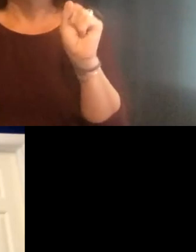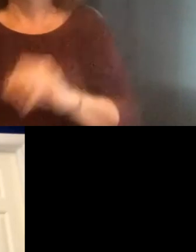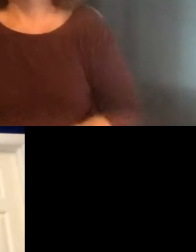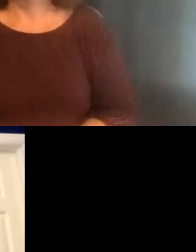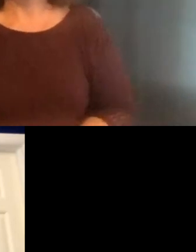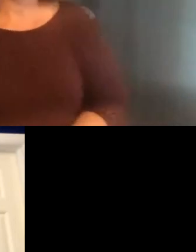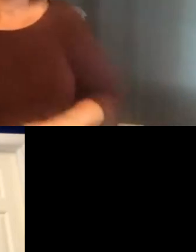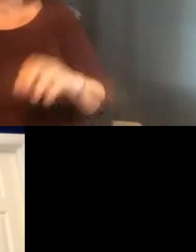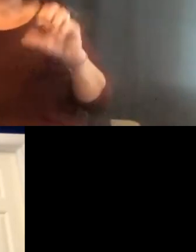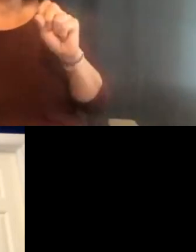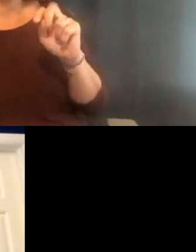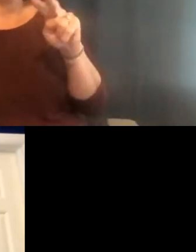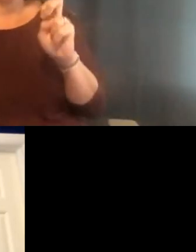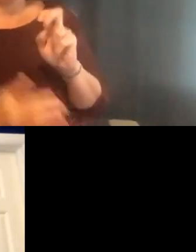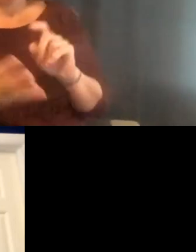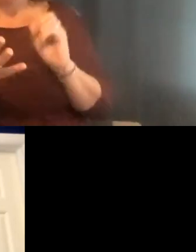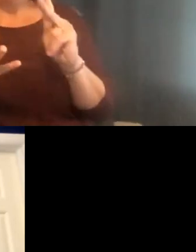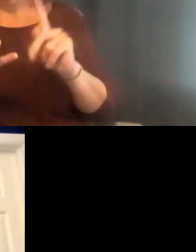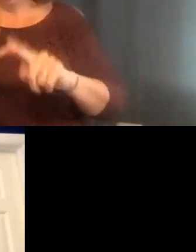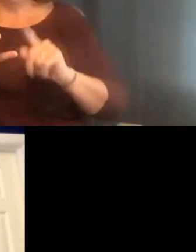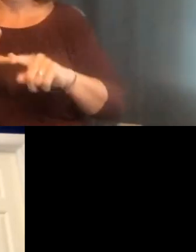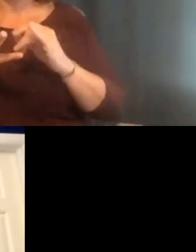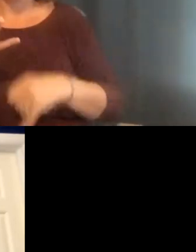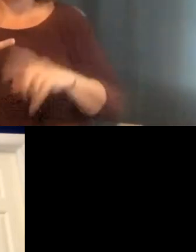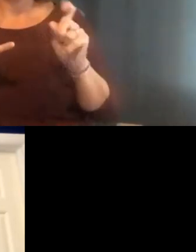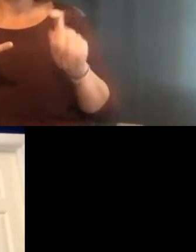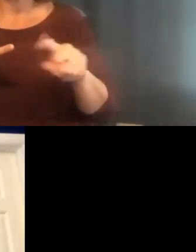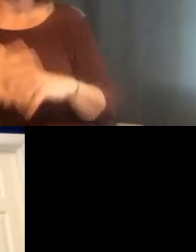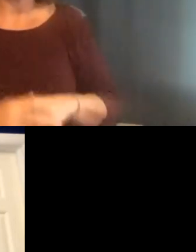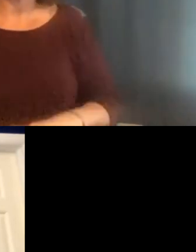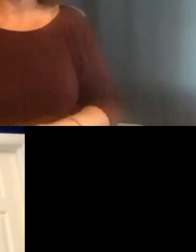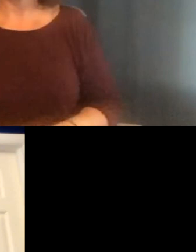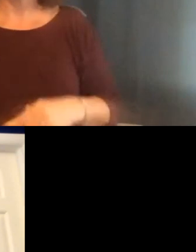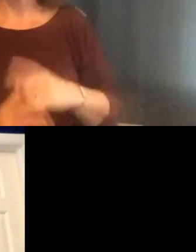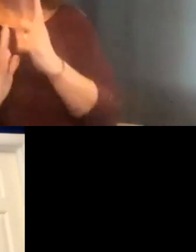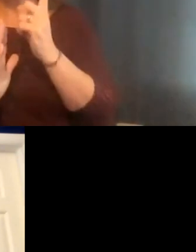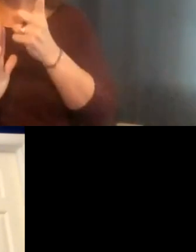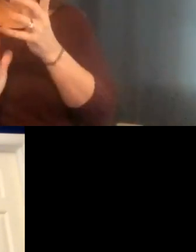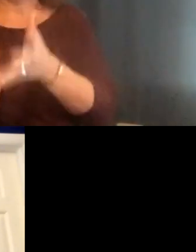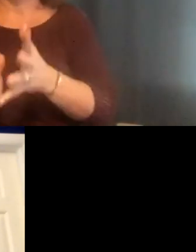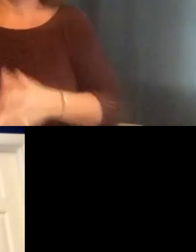Okay, and the last question is, which and there's only 1 minute left now.